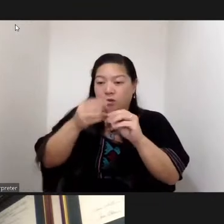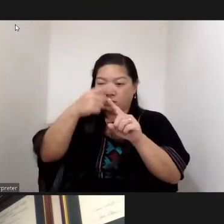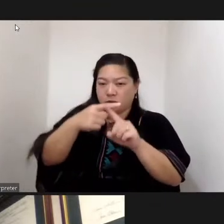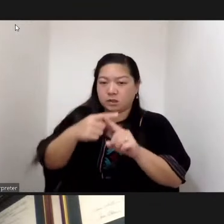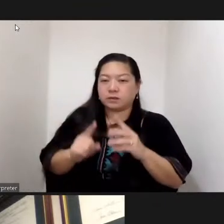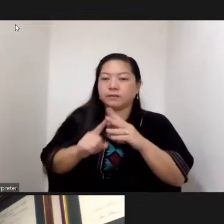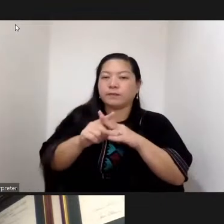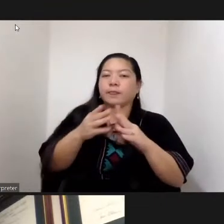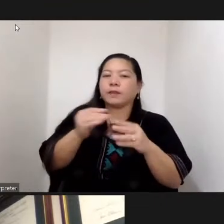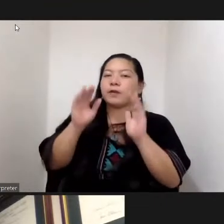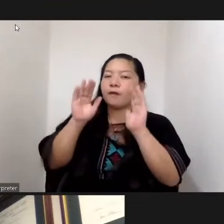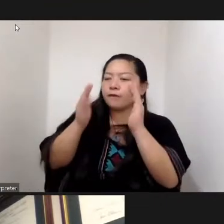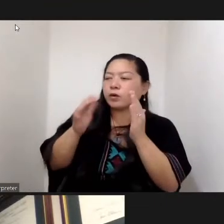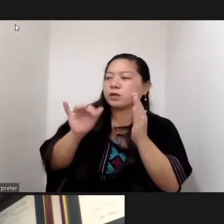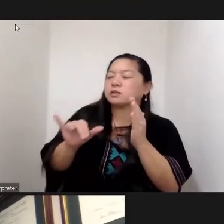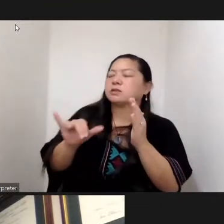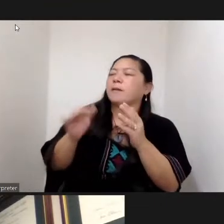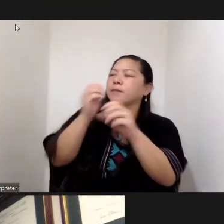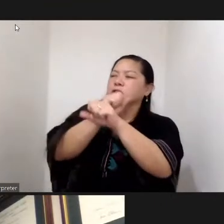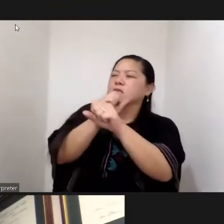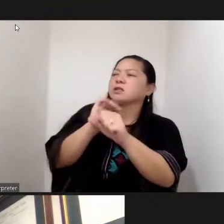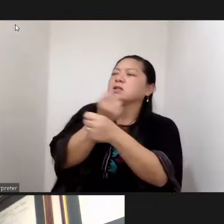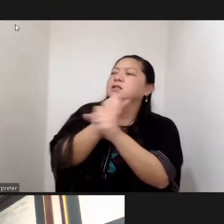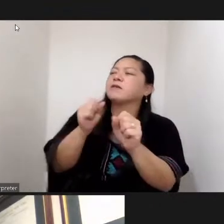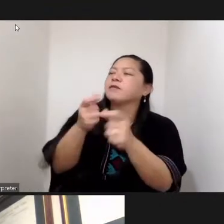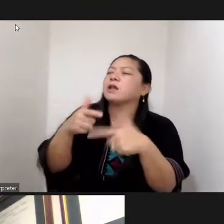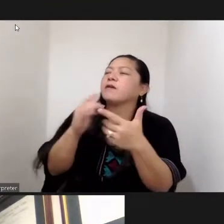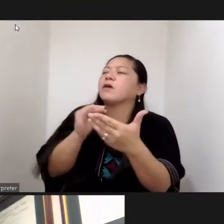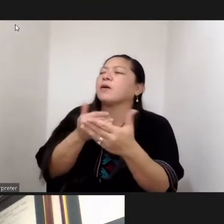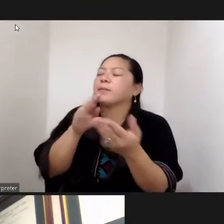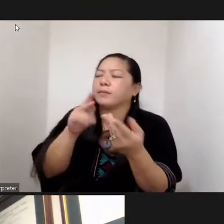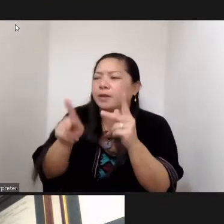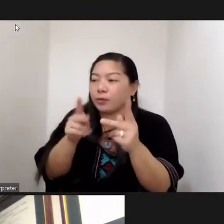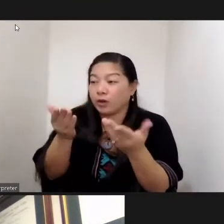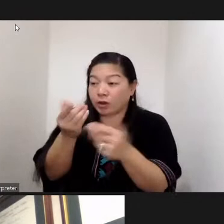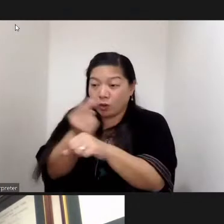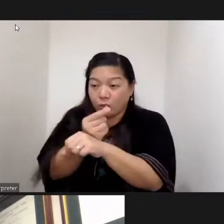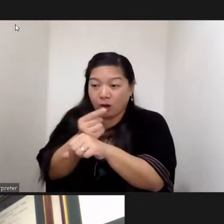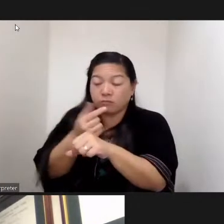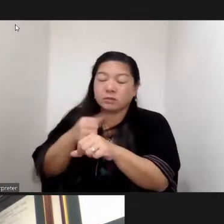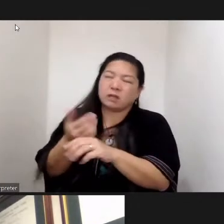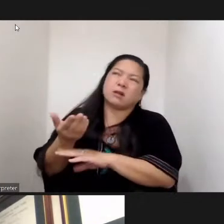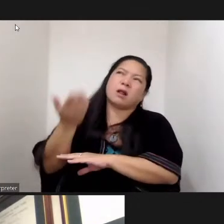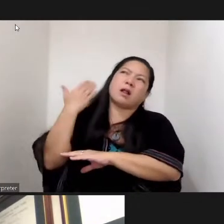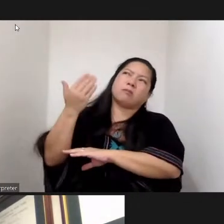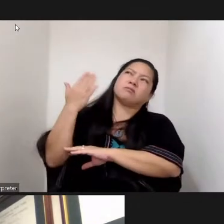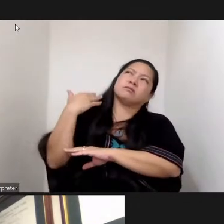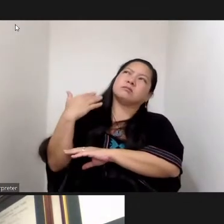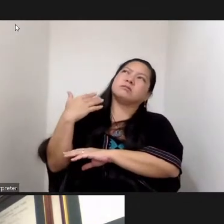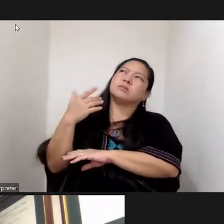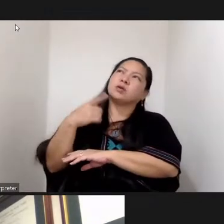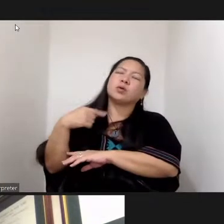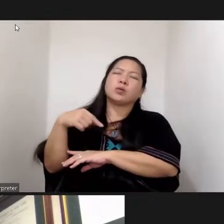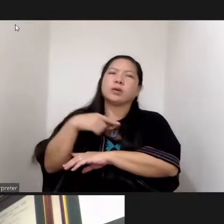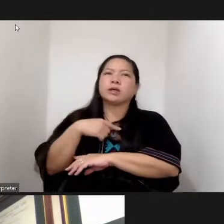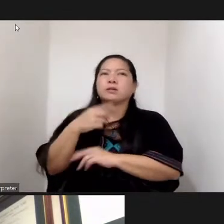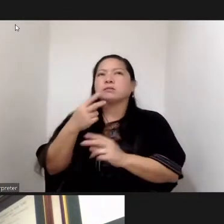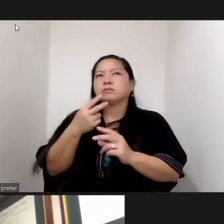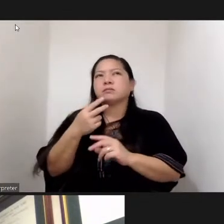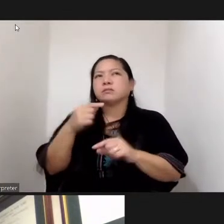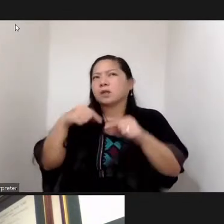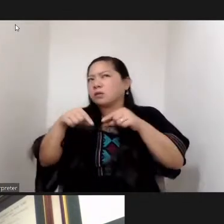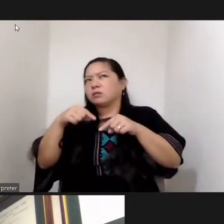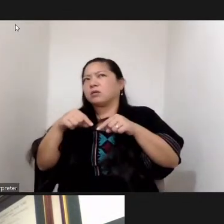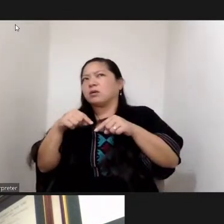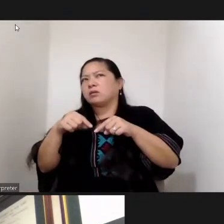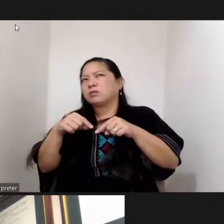protection and saving the lives of our people. And that's when we went back into imposing more restrictions, but